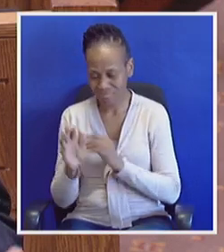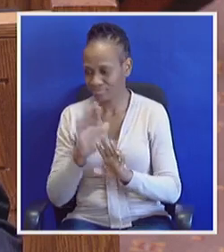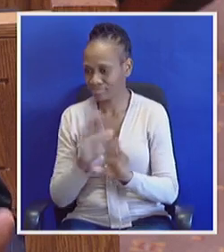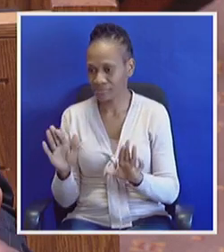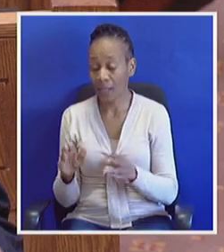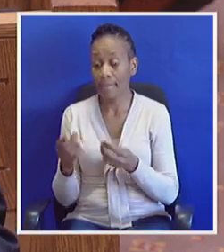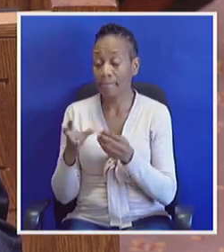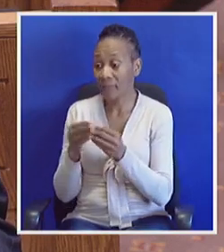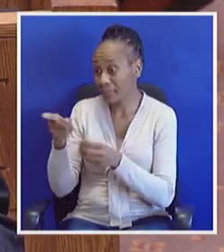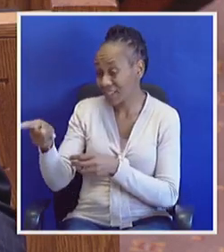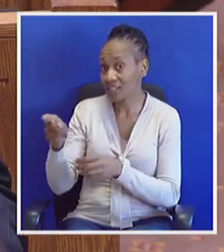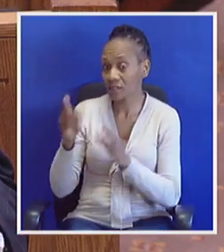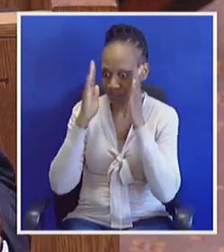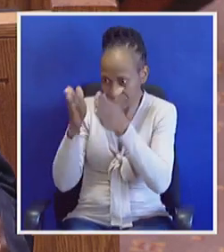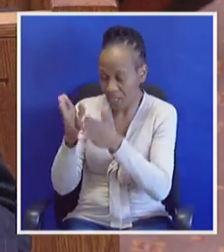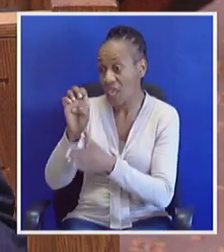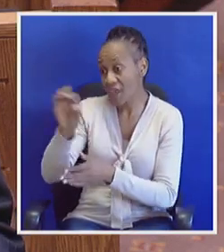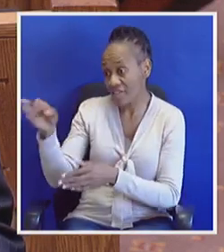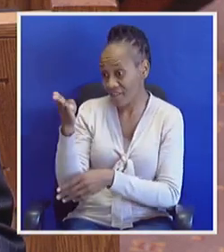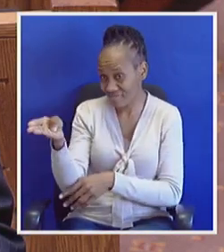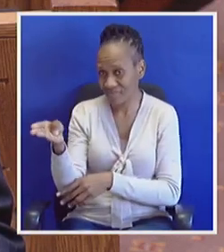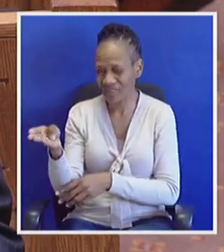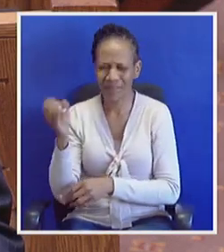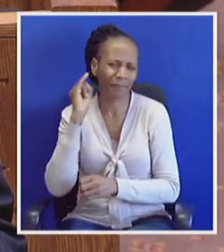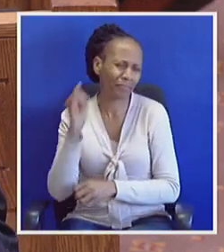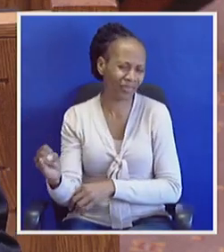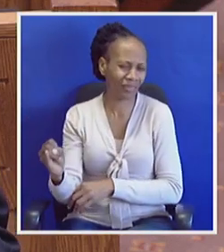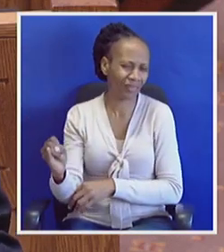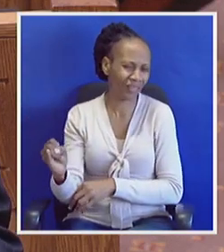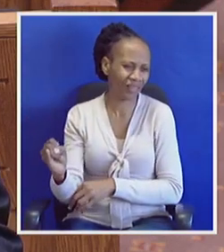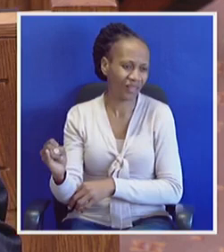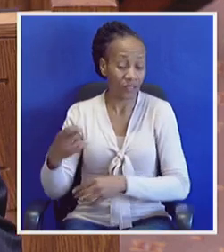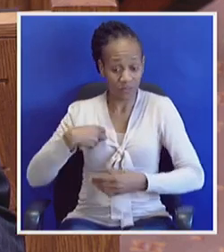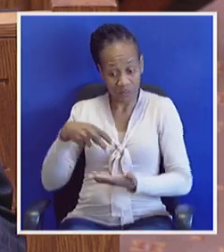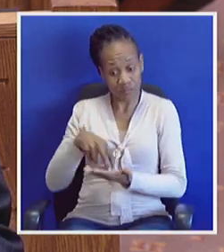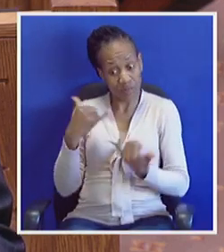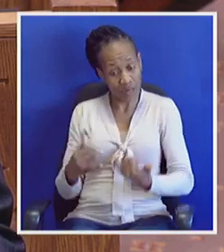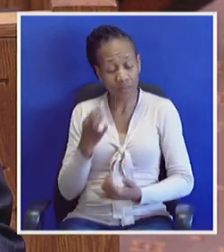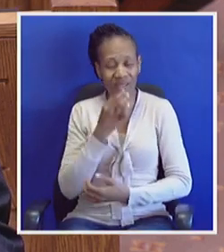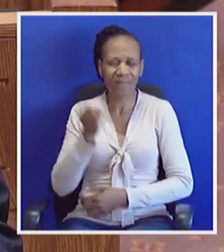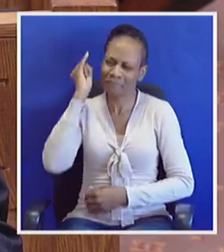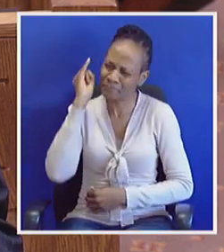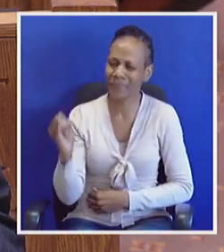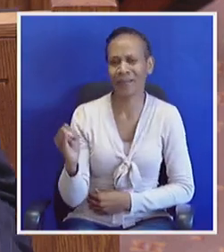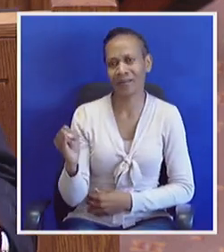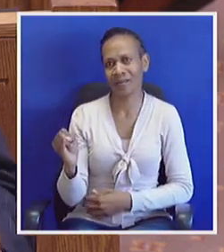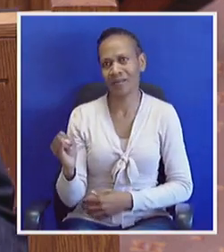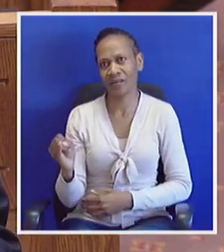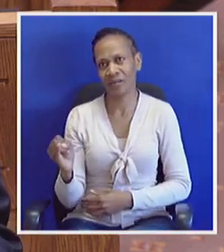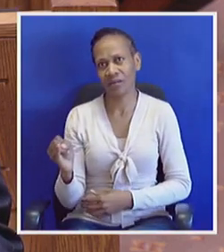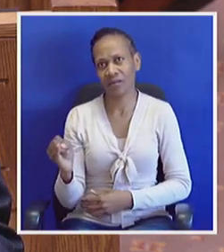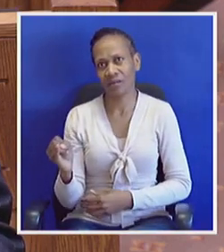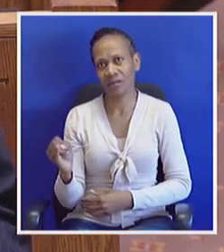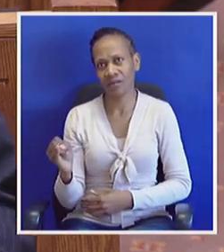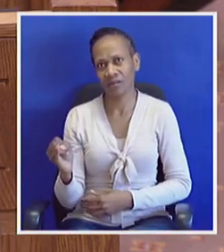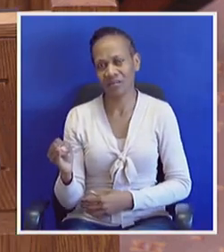side of EFF, to be specific, it was bad. I'm standing here to say it was bad, and